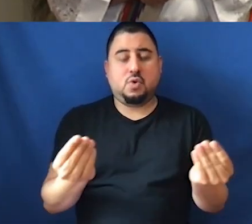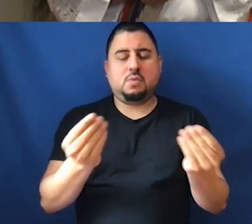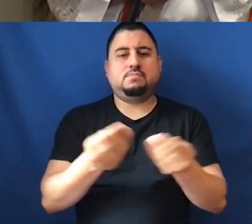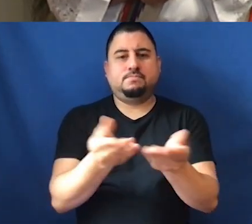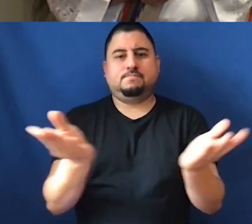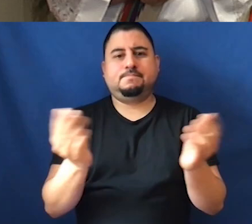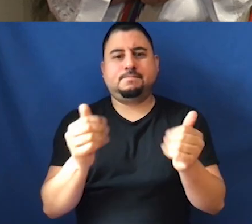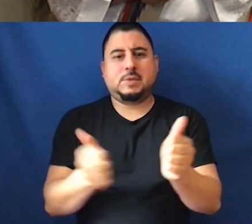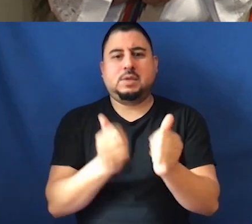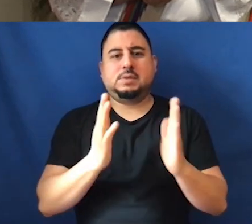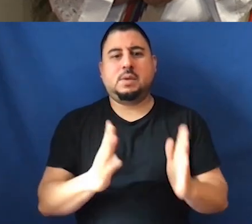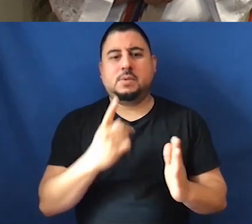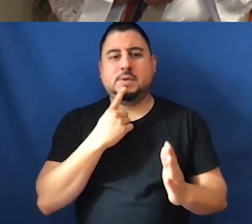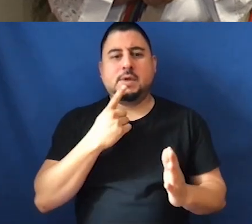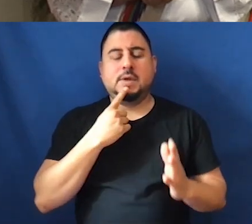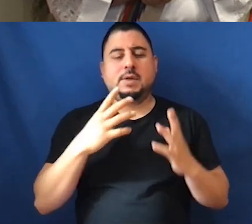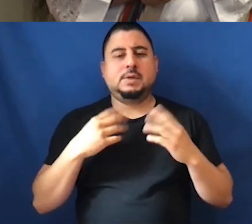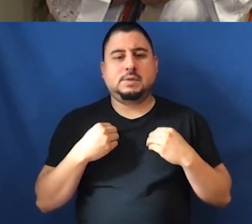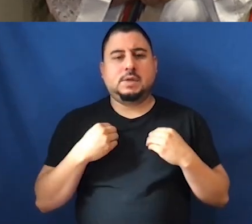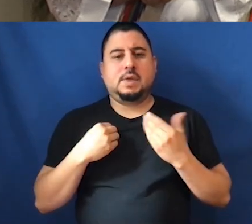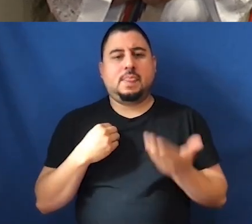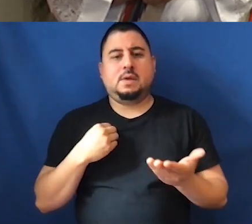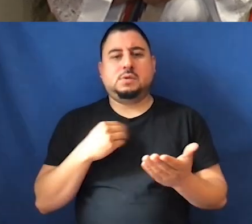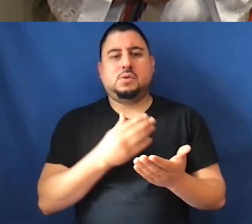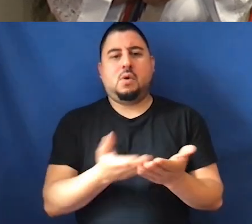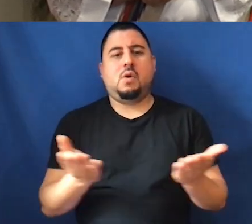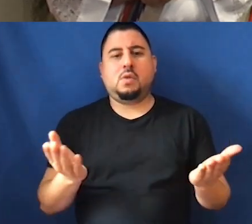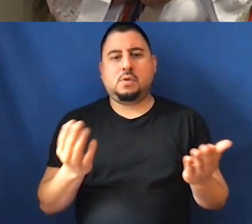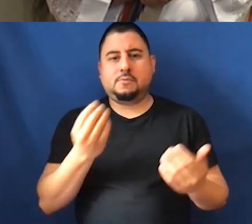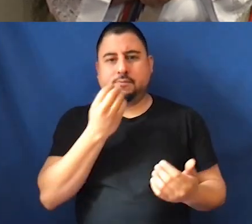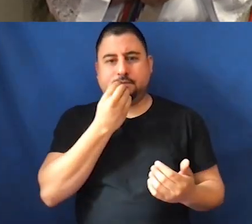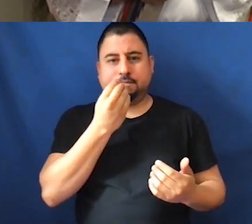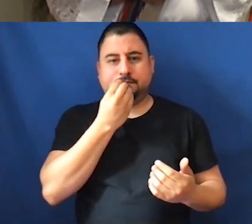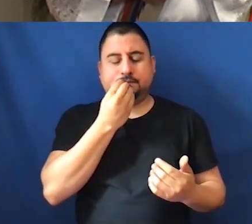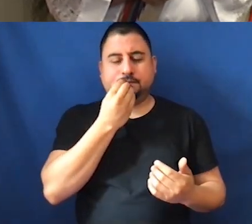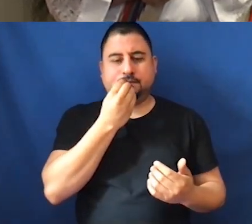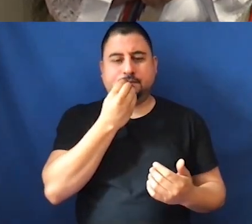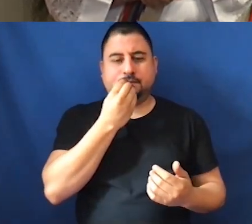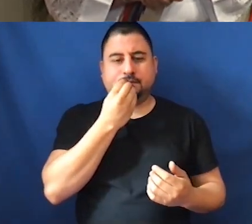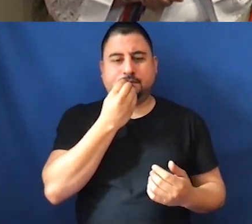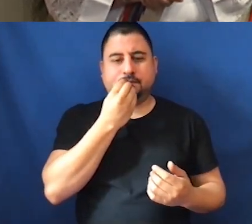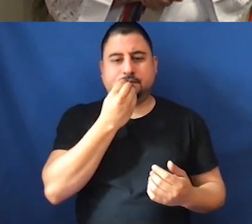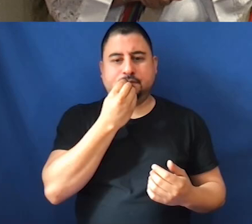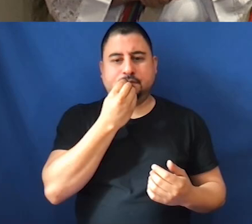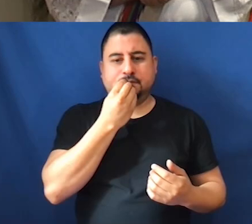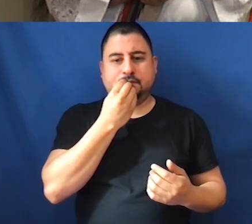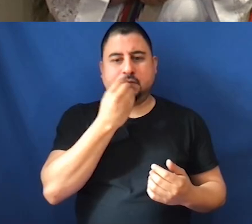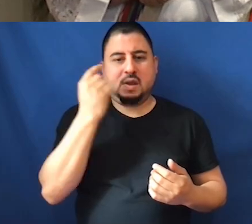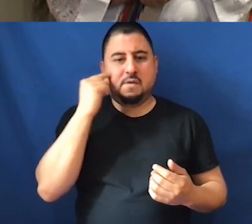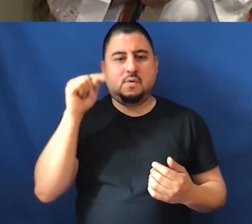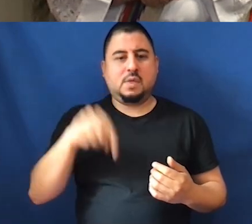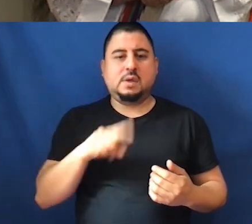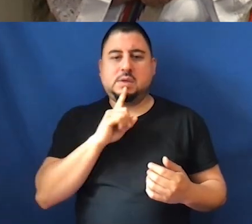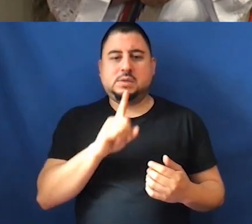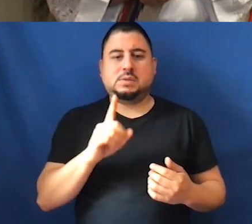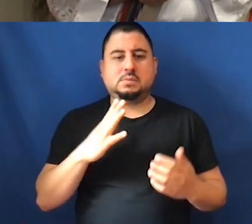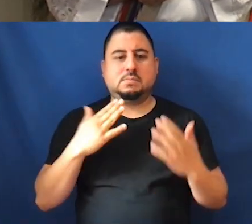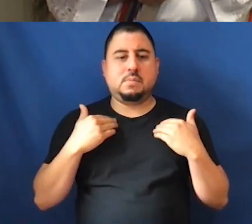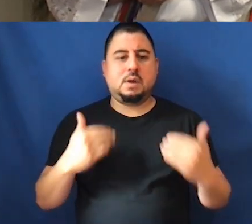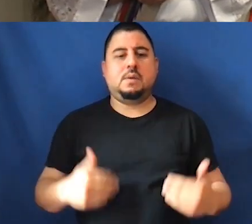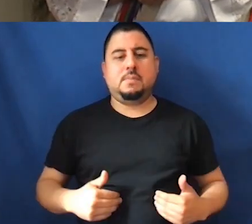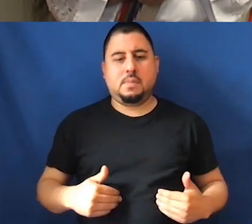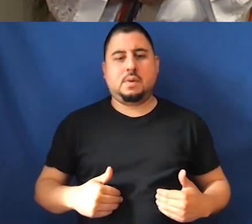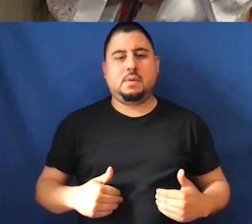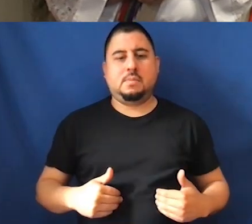it to his disciples, saying, "Take this, all of you, and eat of it. For